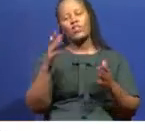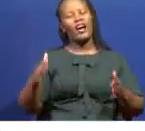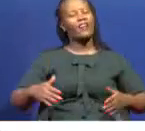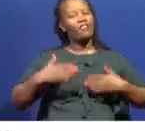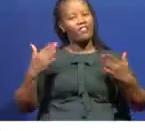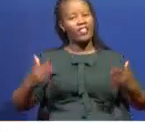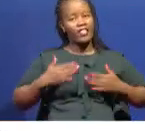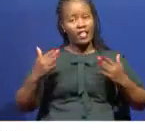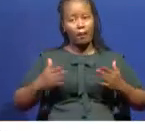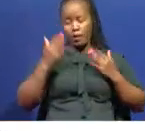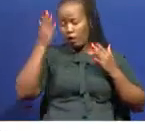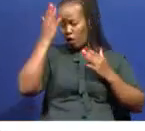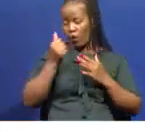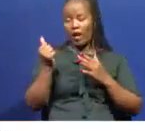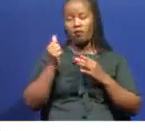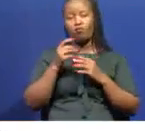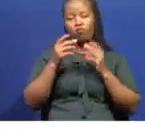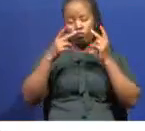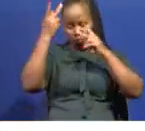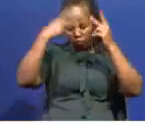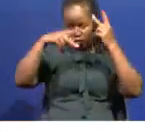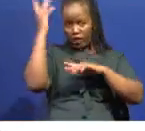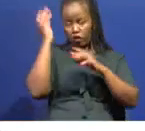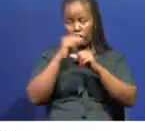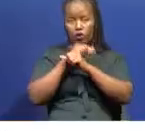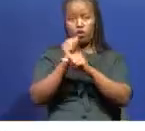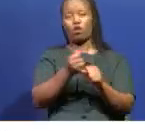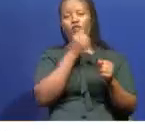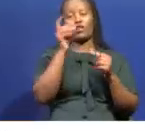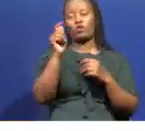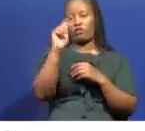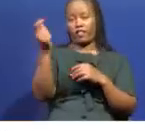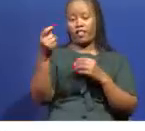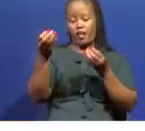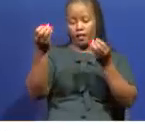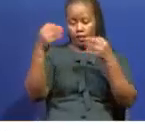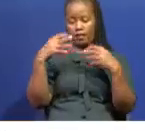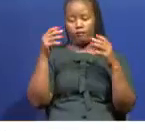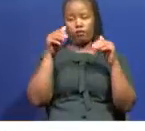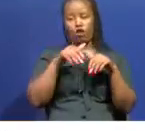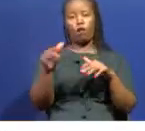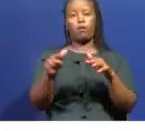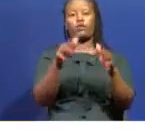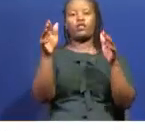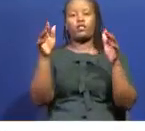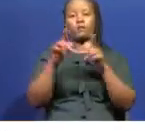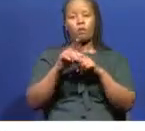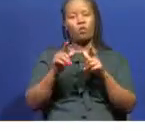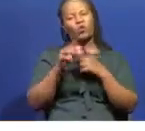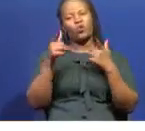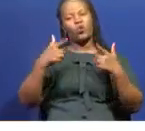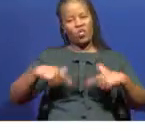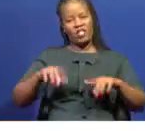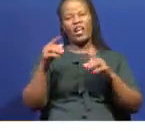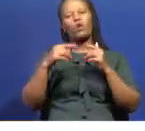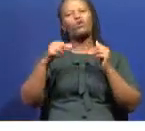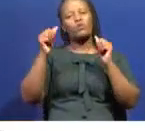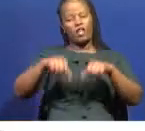the Professional Golfers of Kenya have given us that opportunity, and they allow us to compete with the